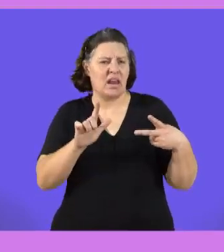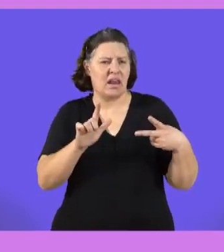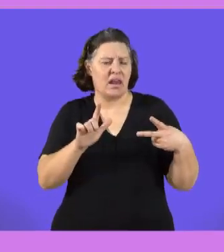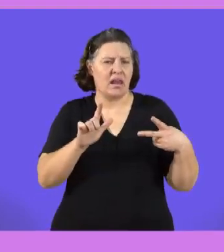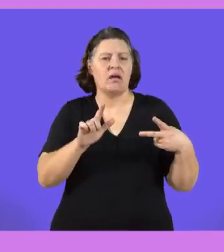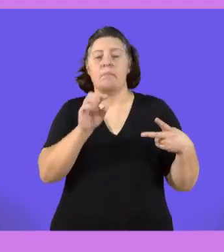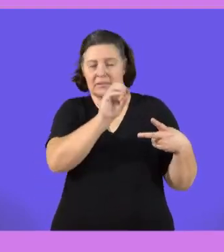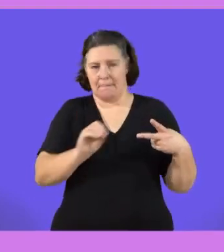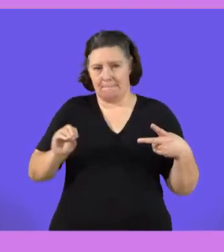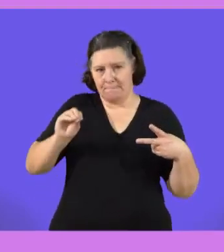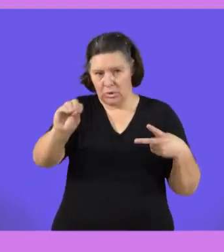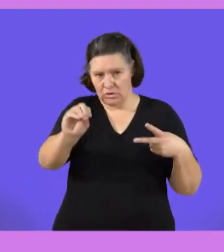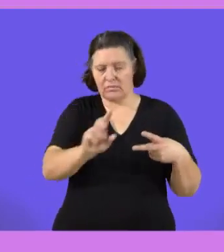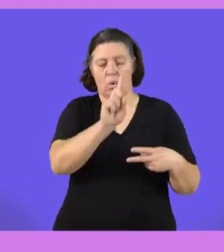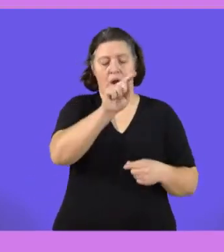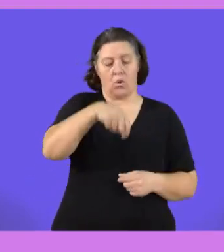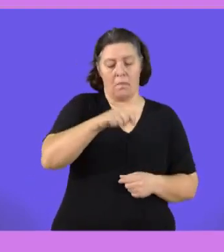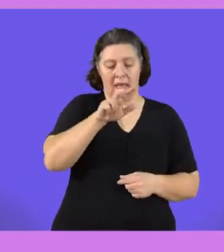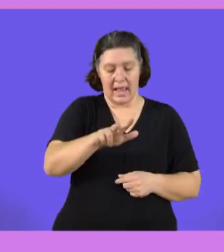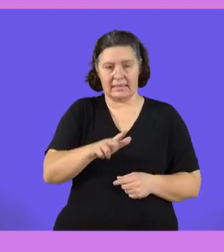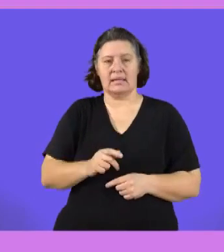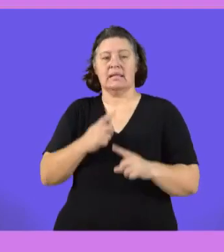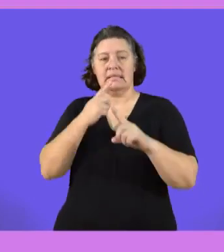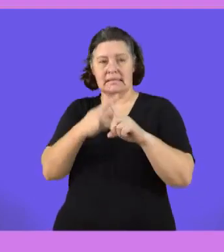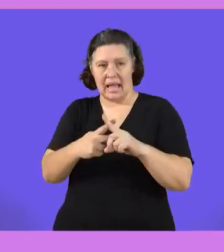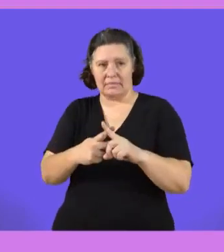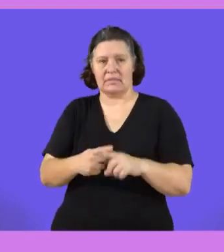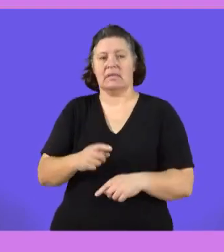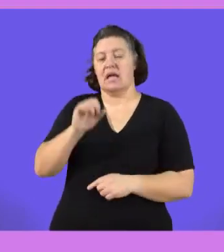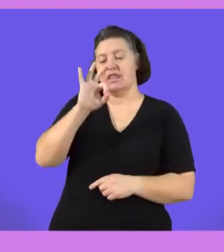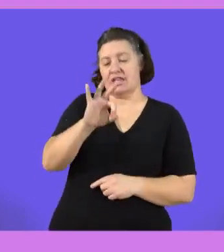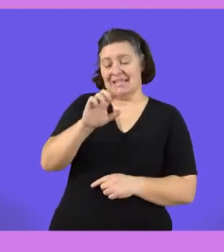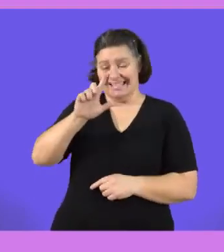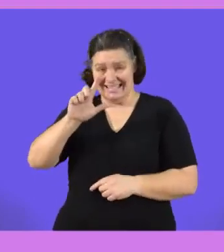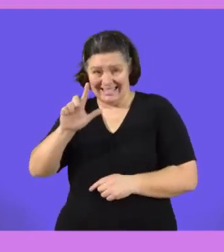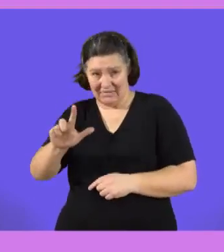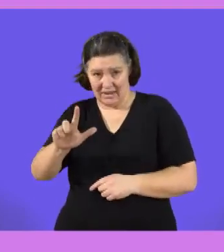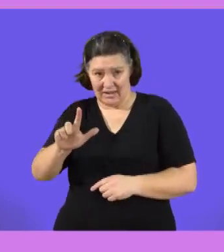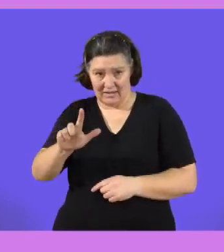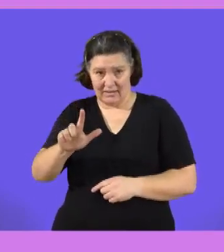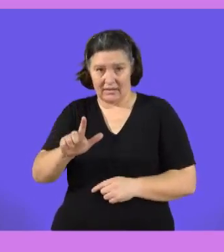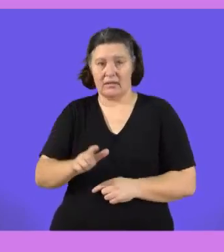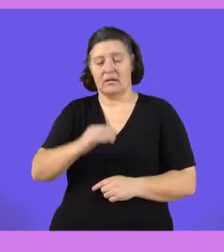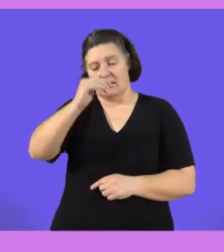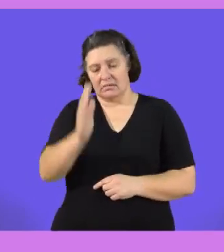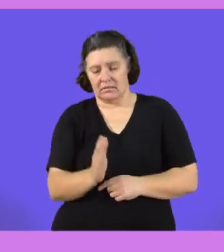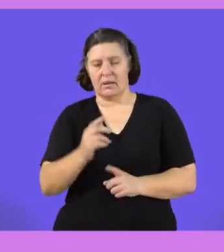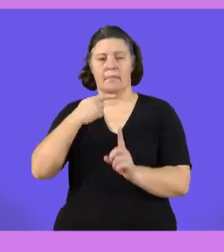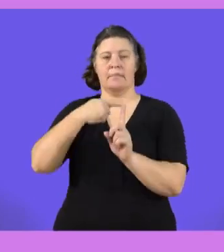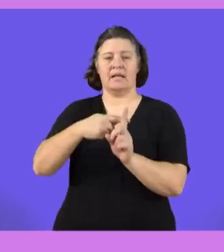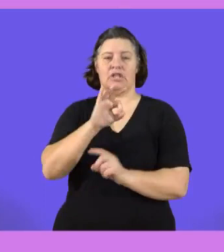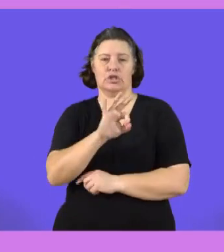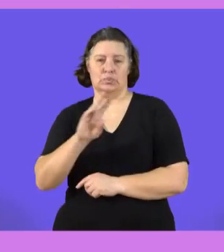Fahrenheit. So I keep 1,8 and I say that multiply by 37 plus